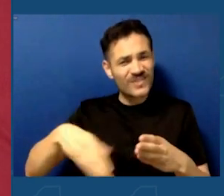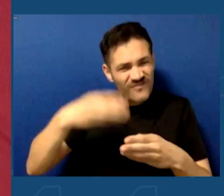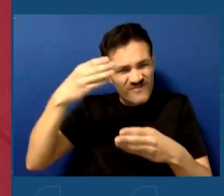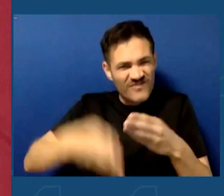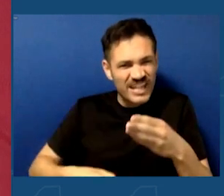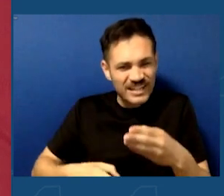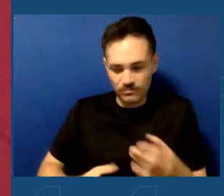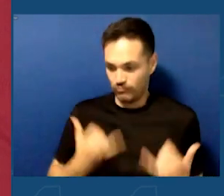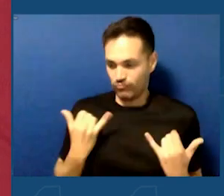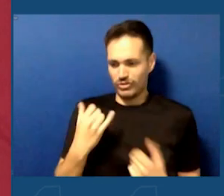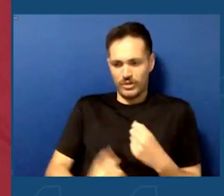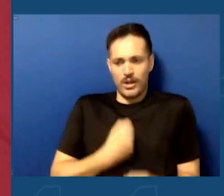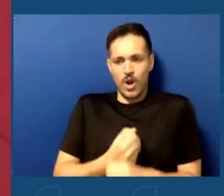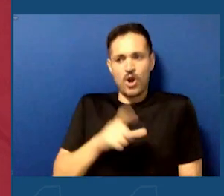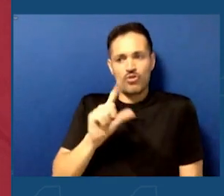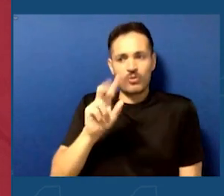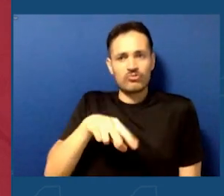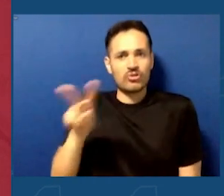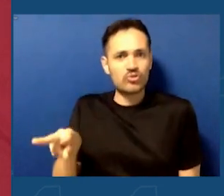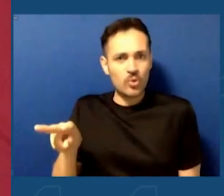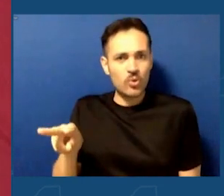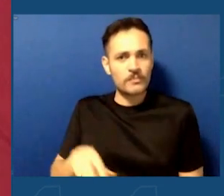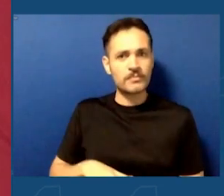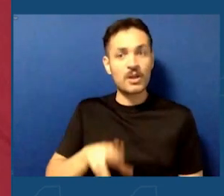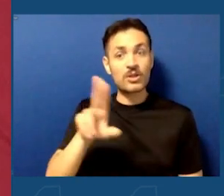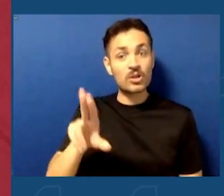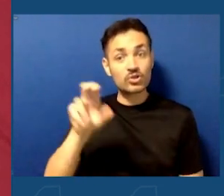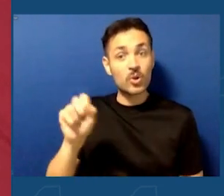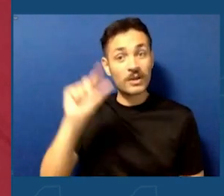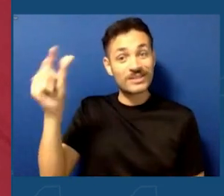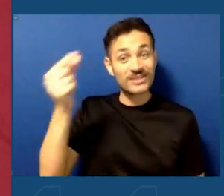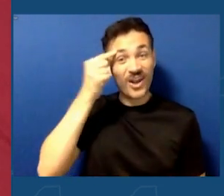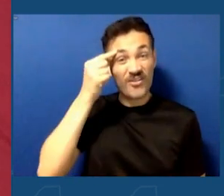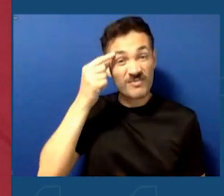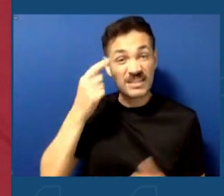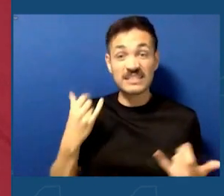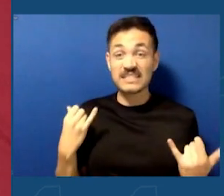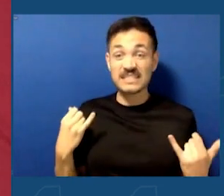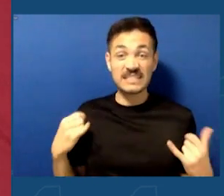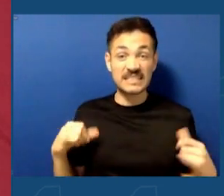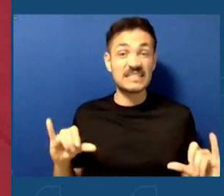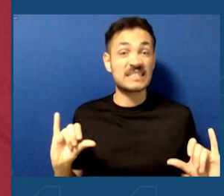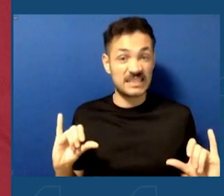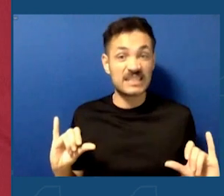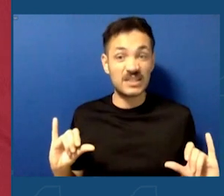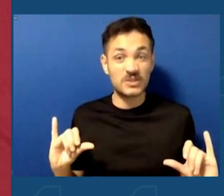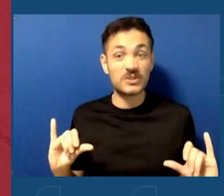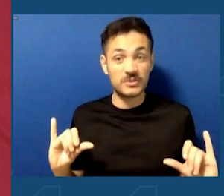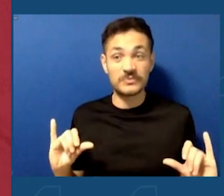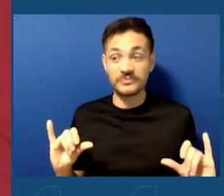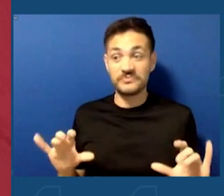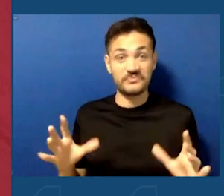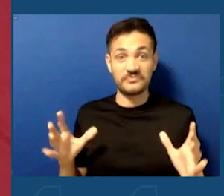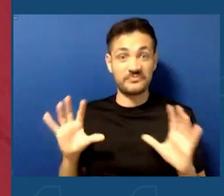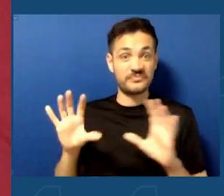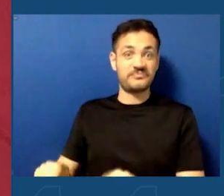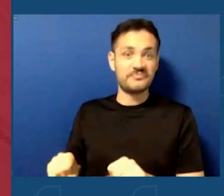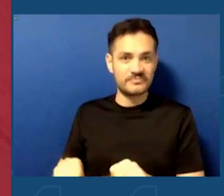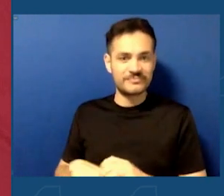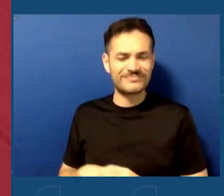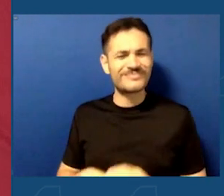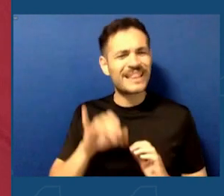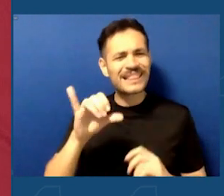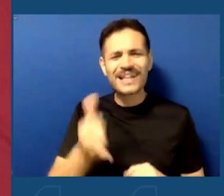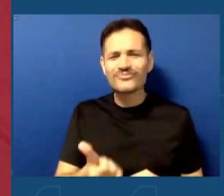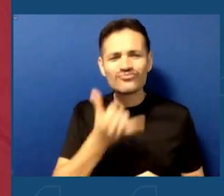2022, and the United States government has subjects that is wrong, and we